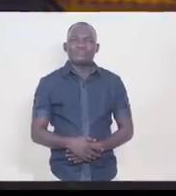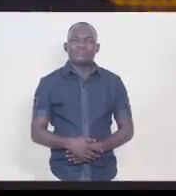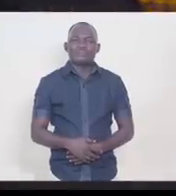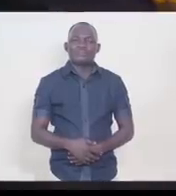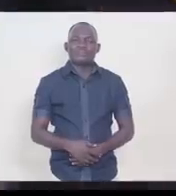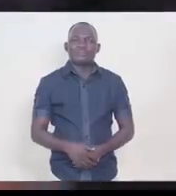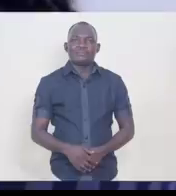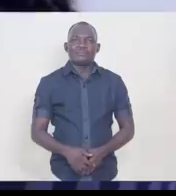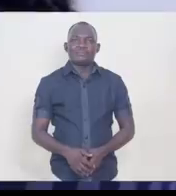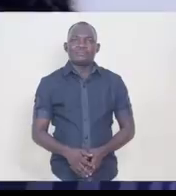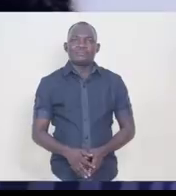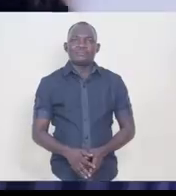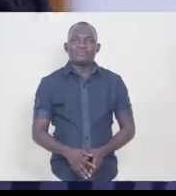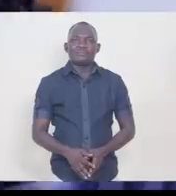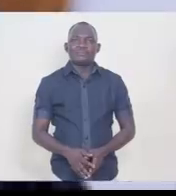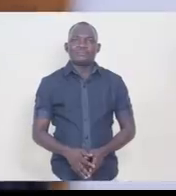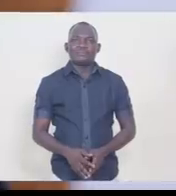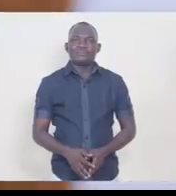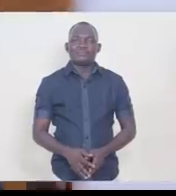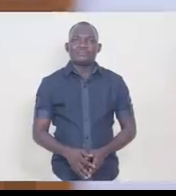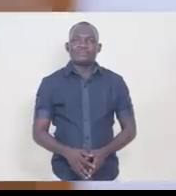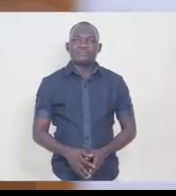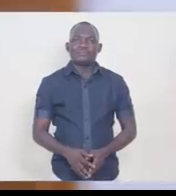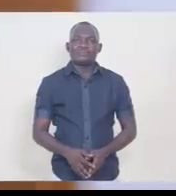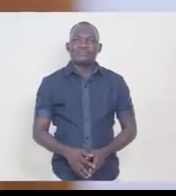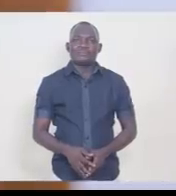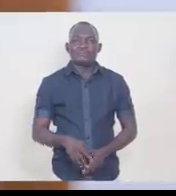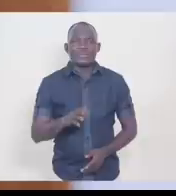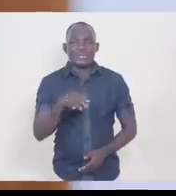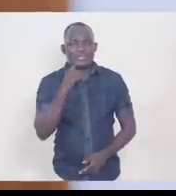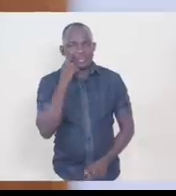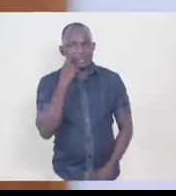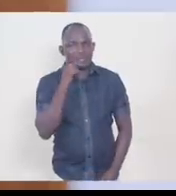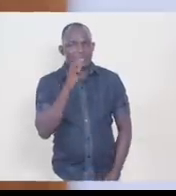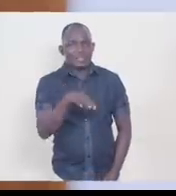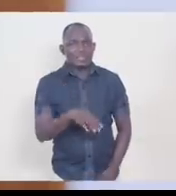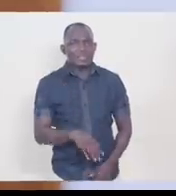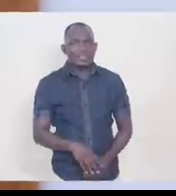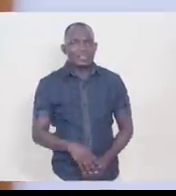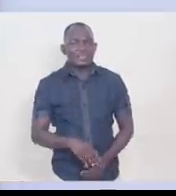Sissy.